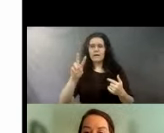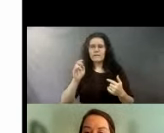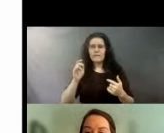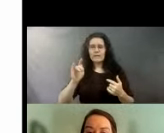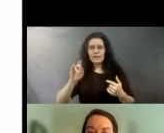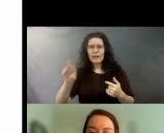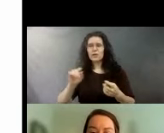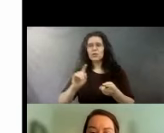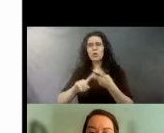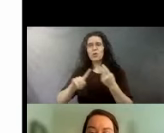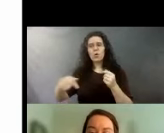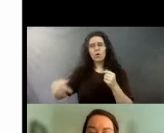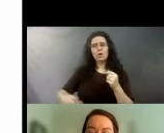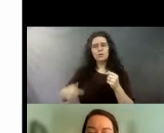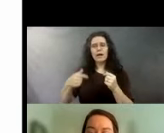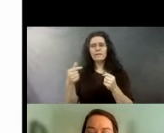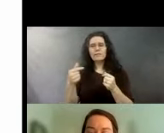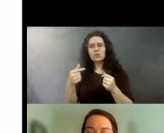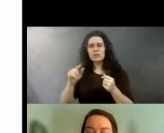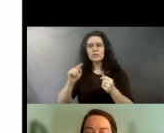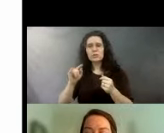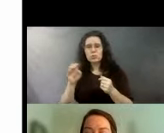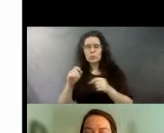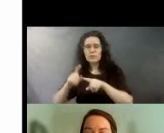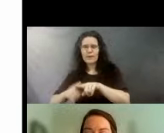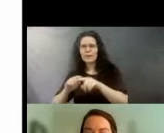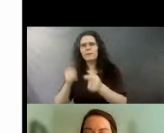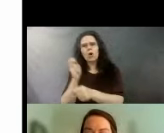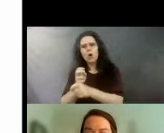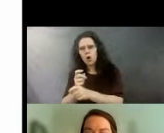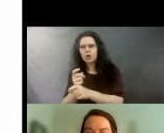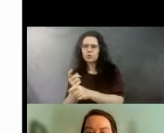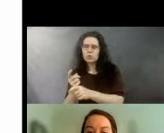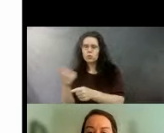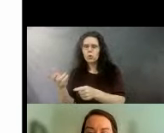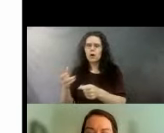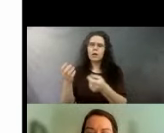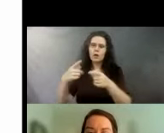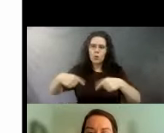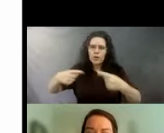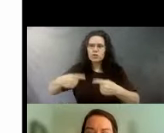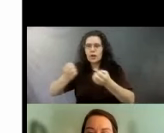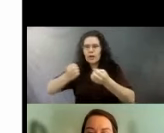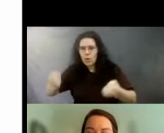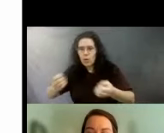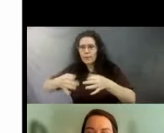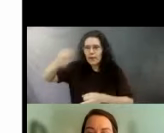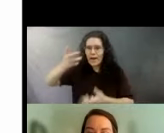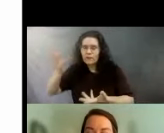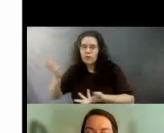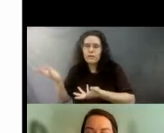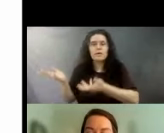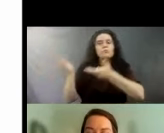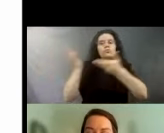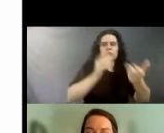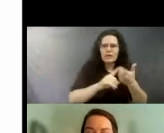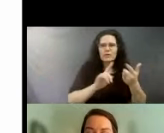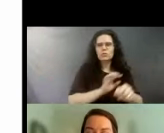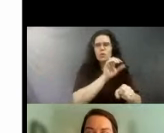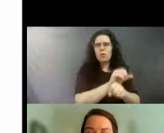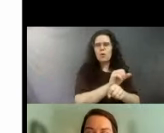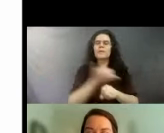difficulty coming to appointments frequently because they have to move all of their equipment, all of their wheelchairs to these appointments. But I think important in that,